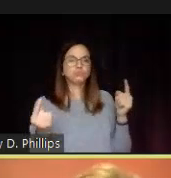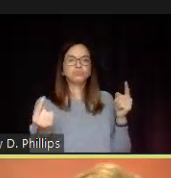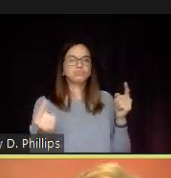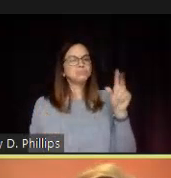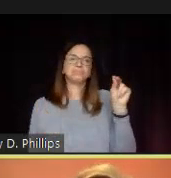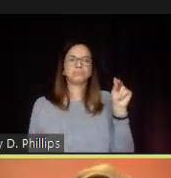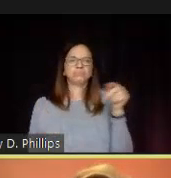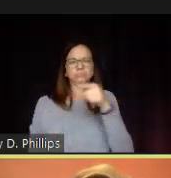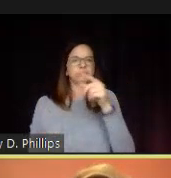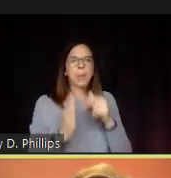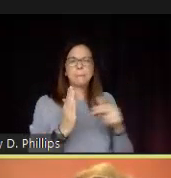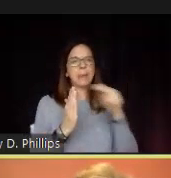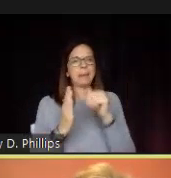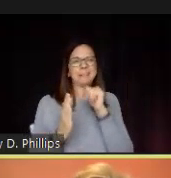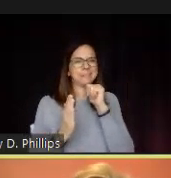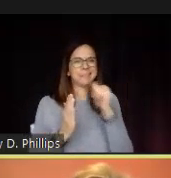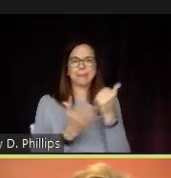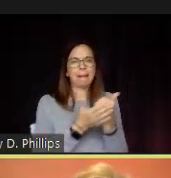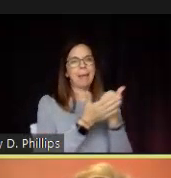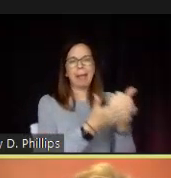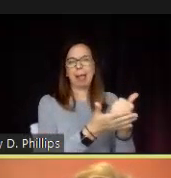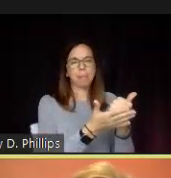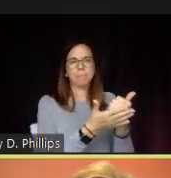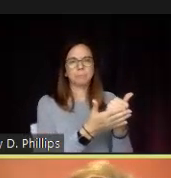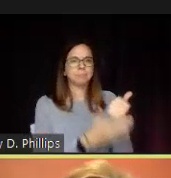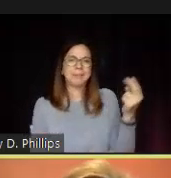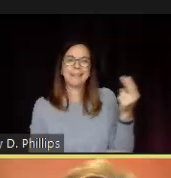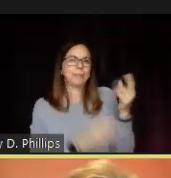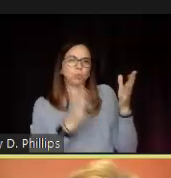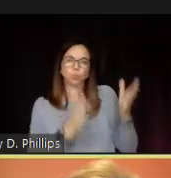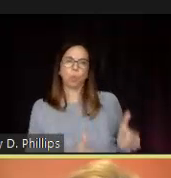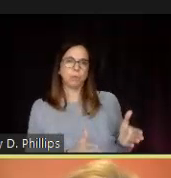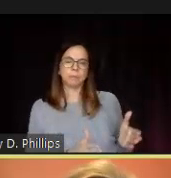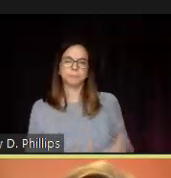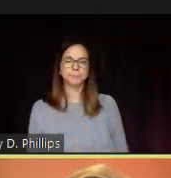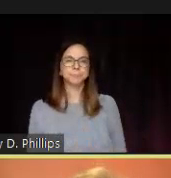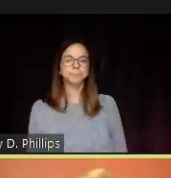say, no, this painting would not help a historian?